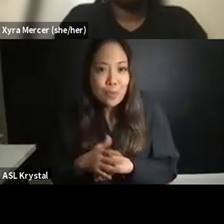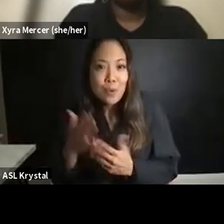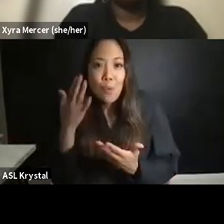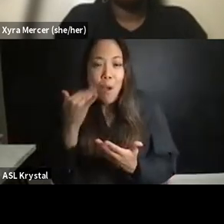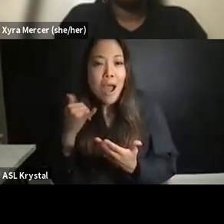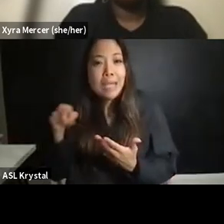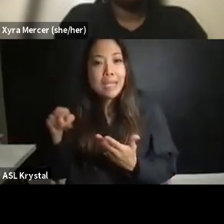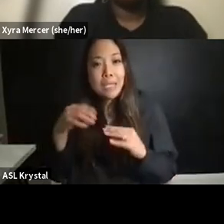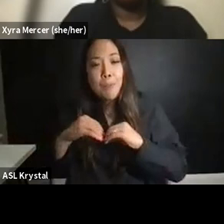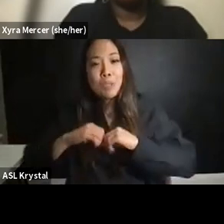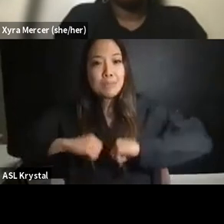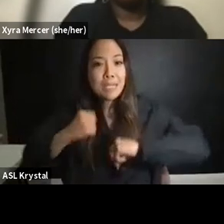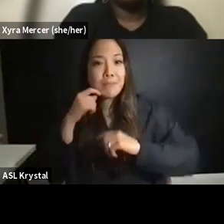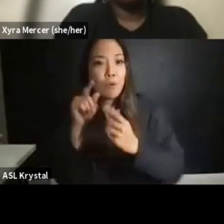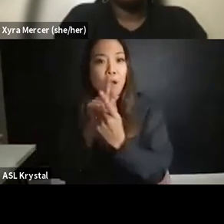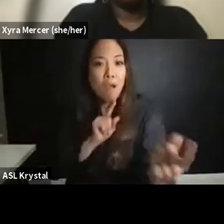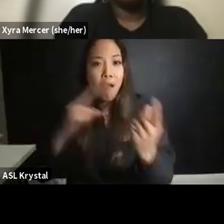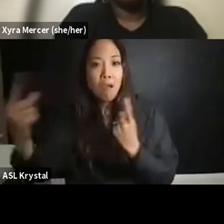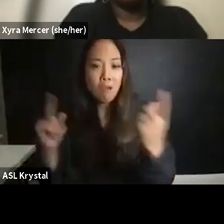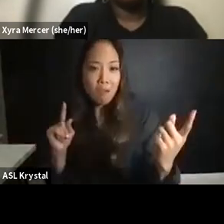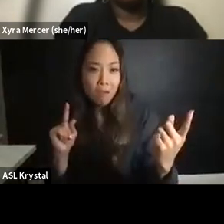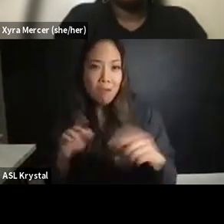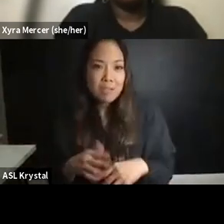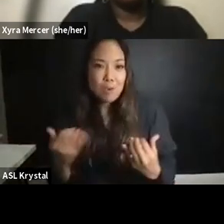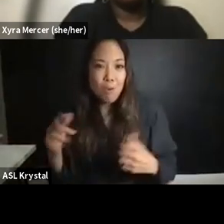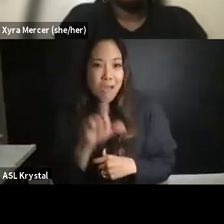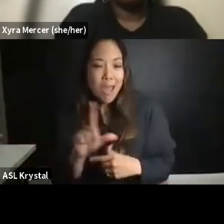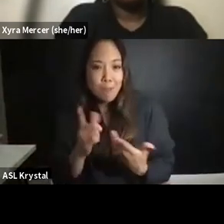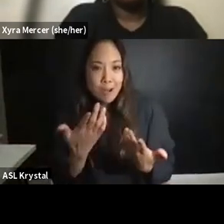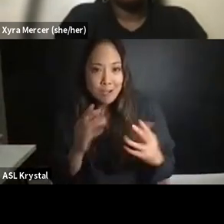space and so i wonder